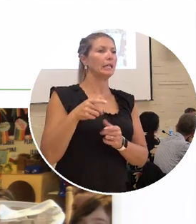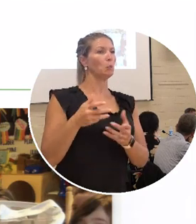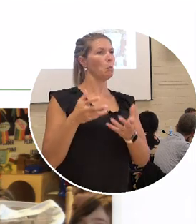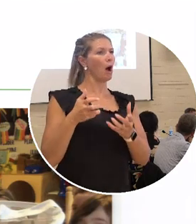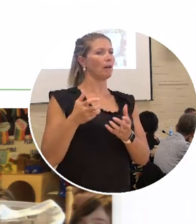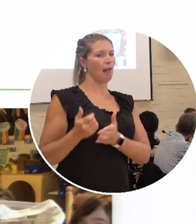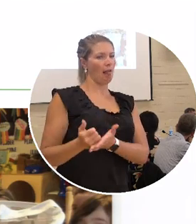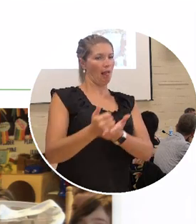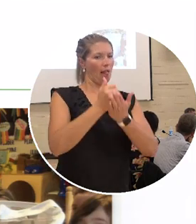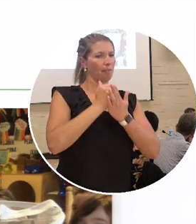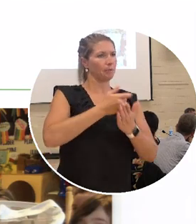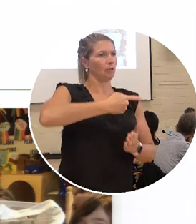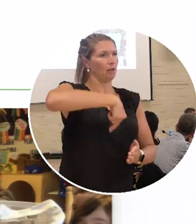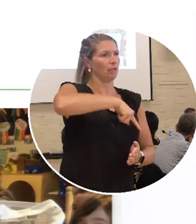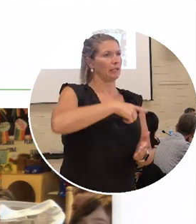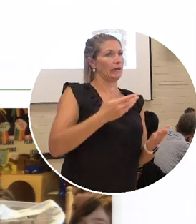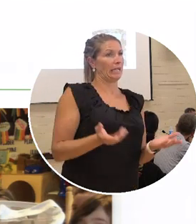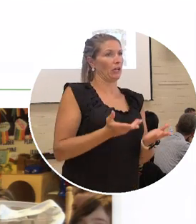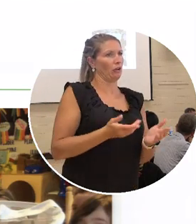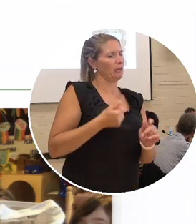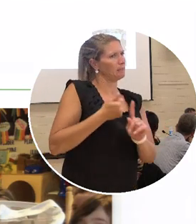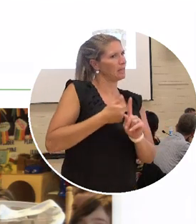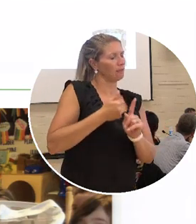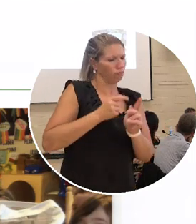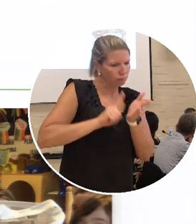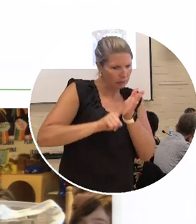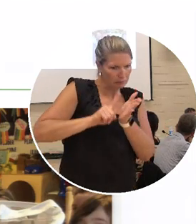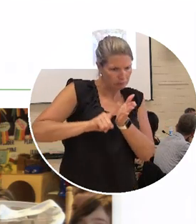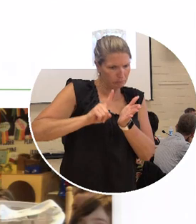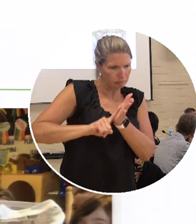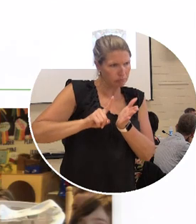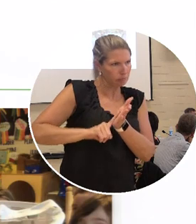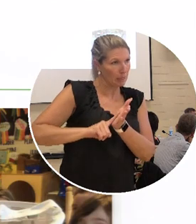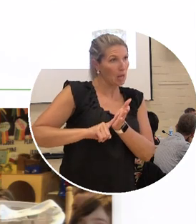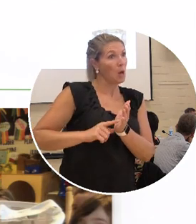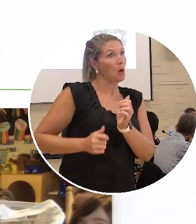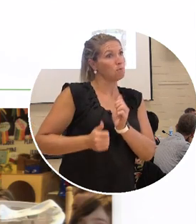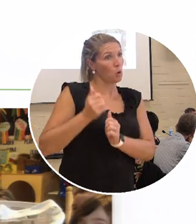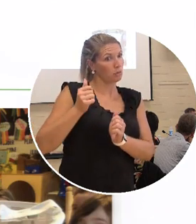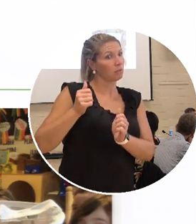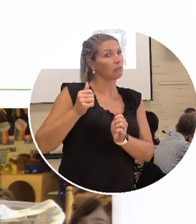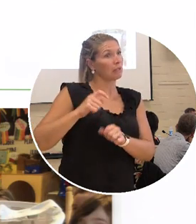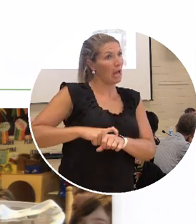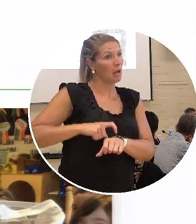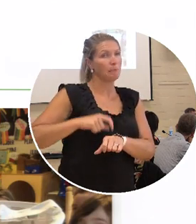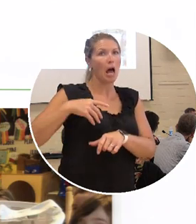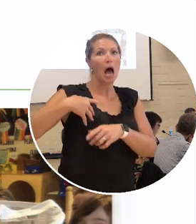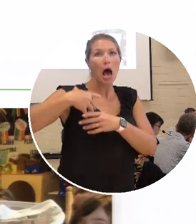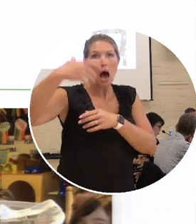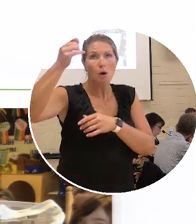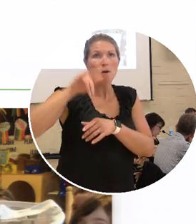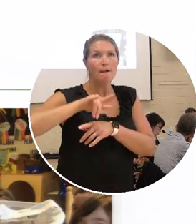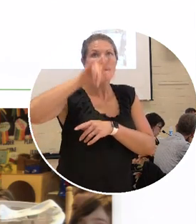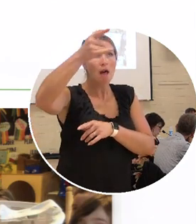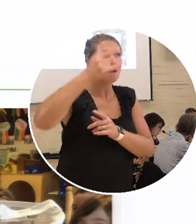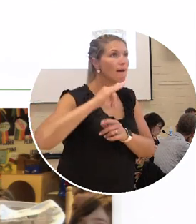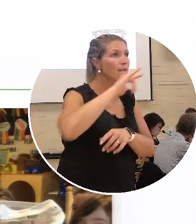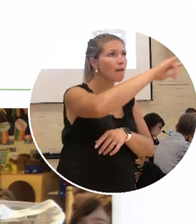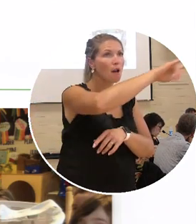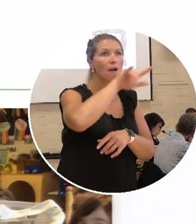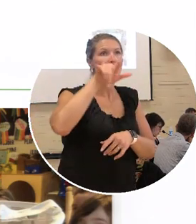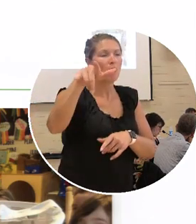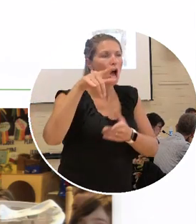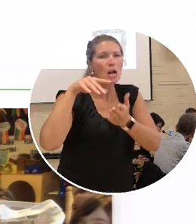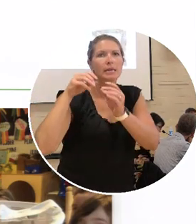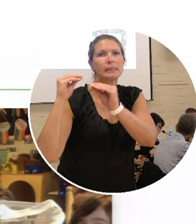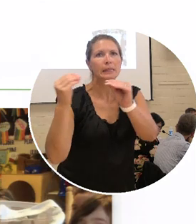Canadian, world-renowned researcher, spends most of his time out of the country. He had come to us after spending time with